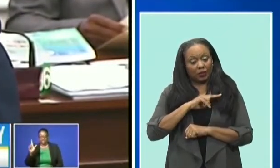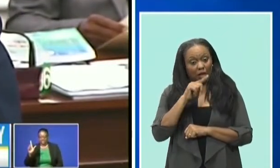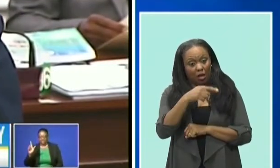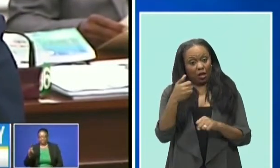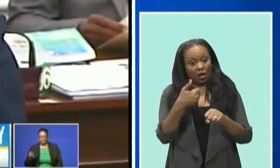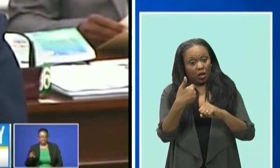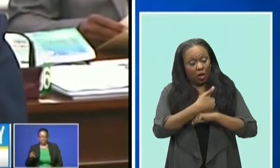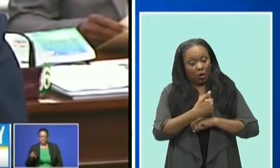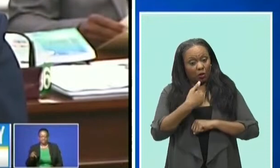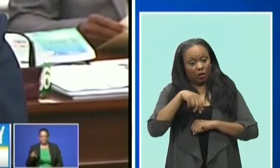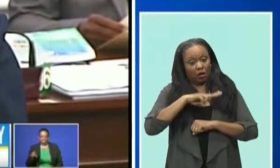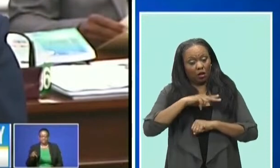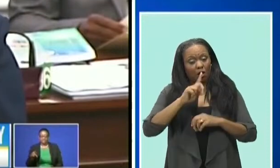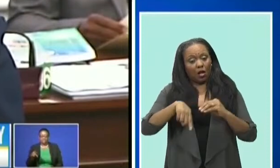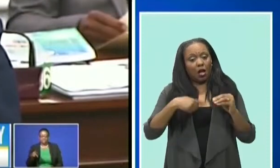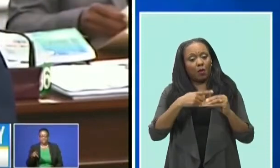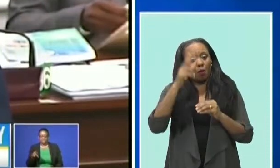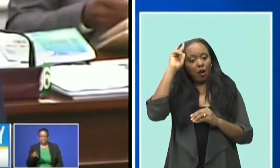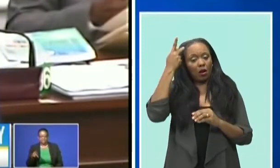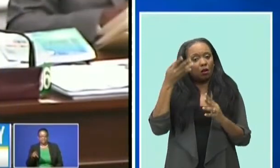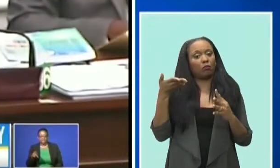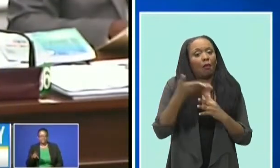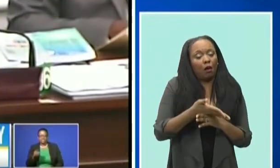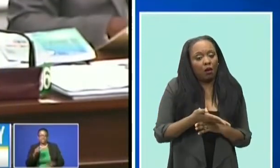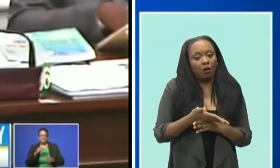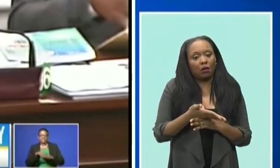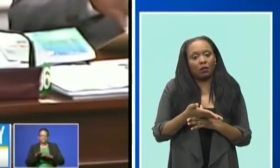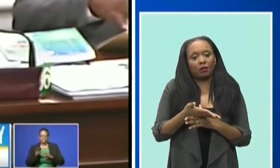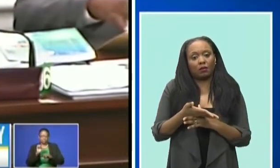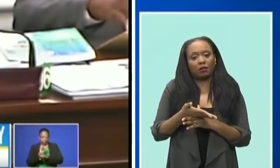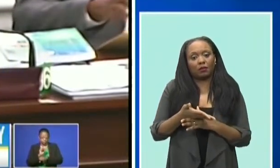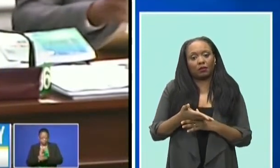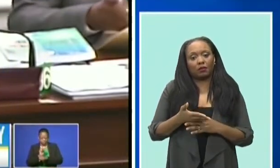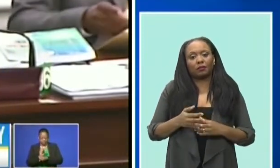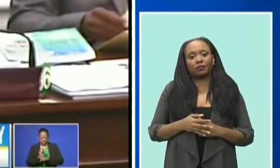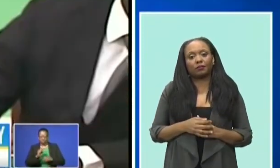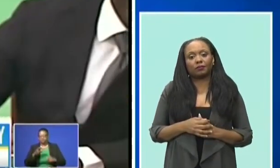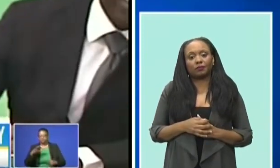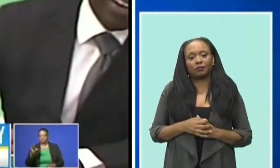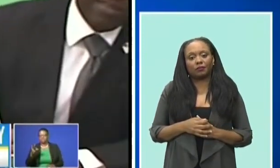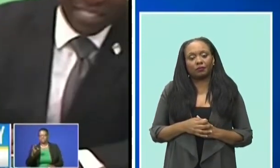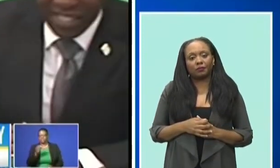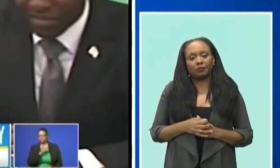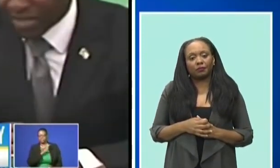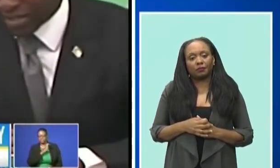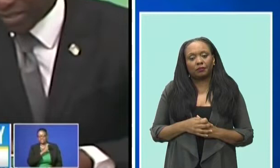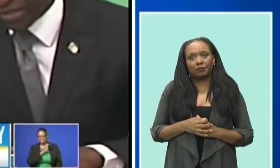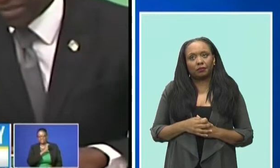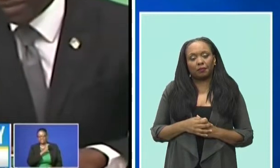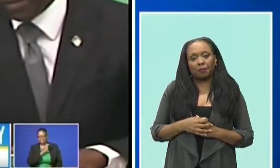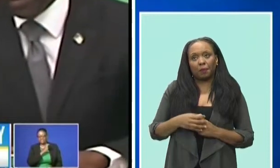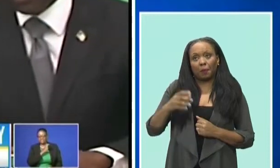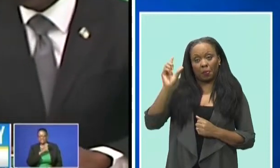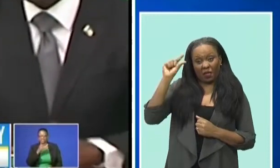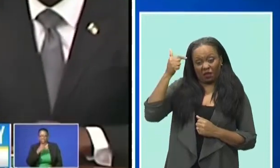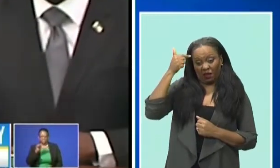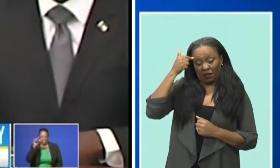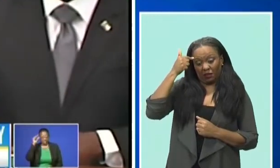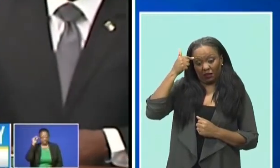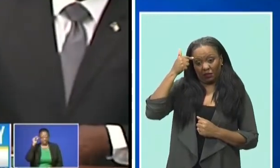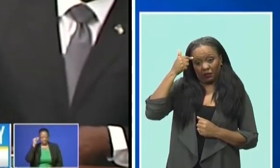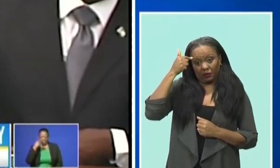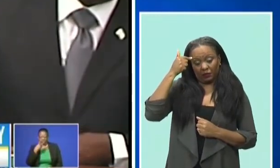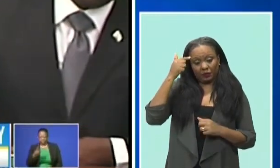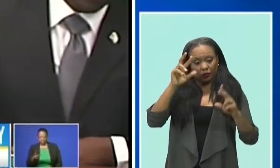of political interferences in the operational affairs of the police force. The government look